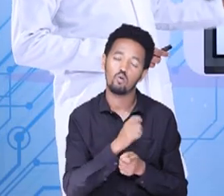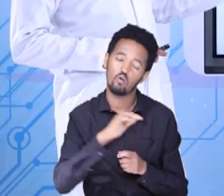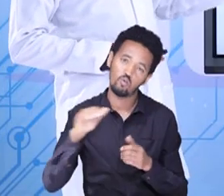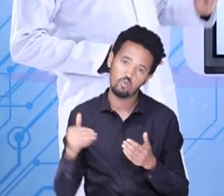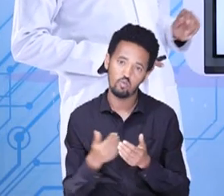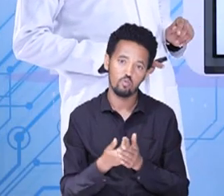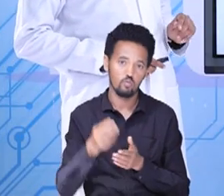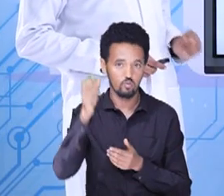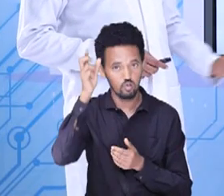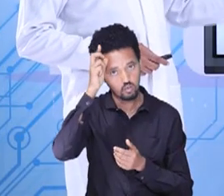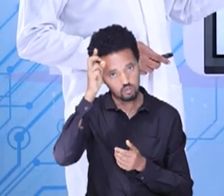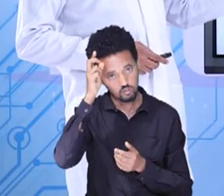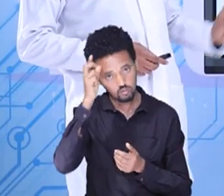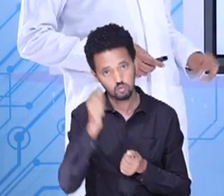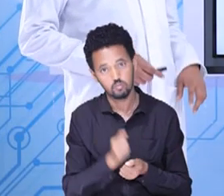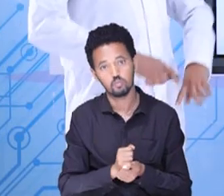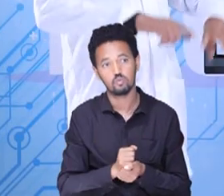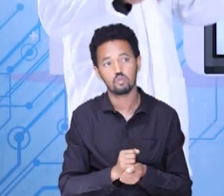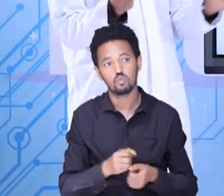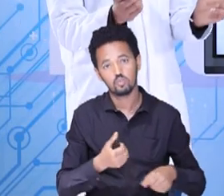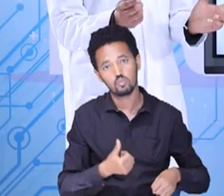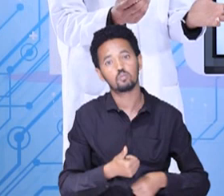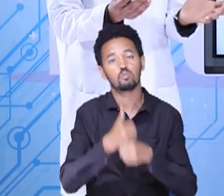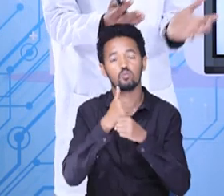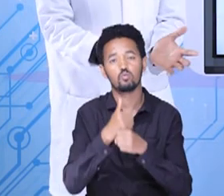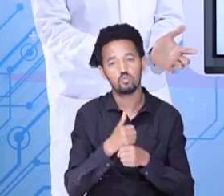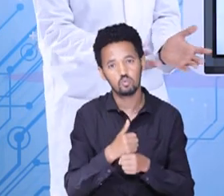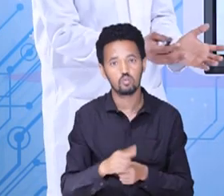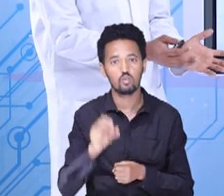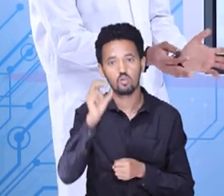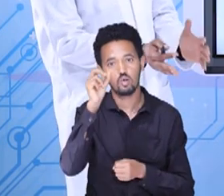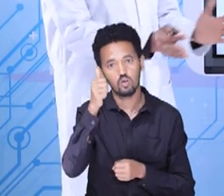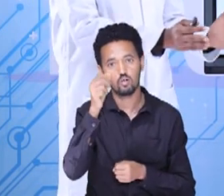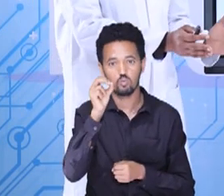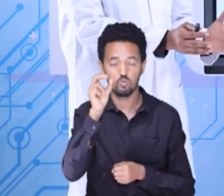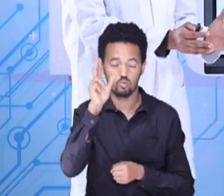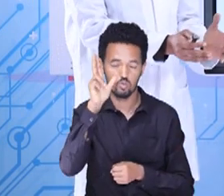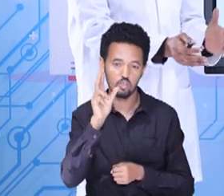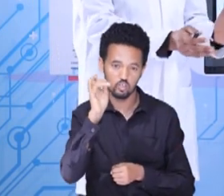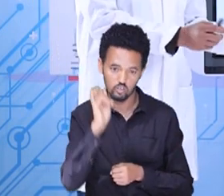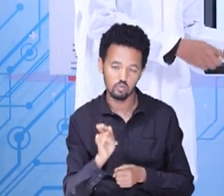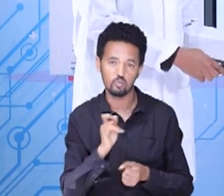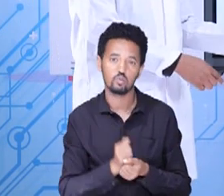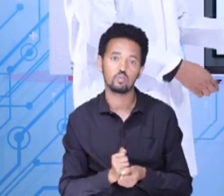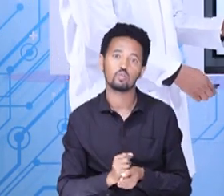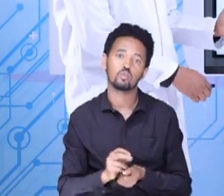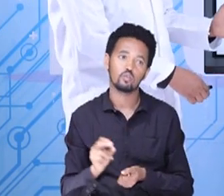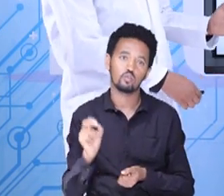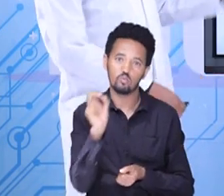The 14 province divided into sub-province. Sub-province means Auraja, and district, it indicates